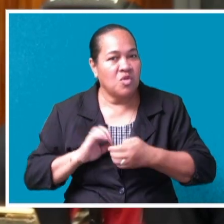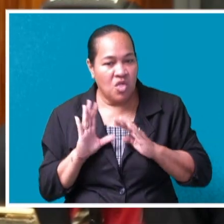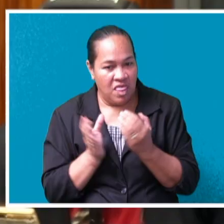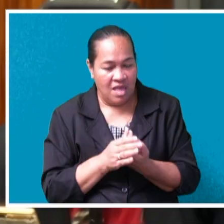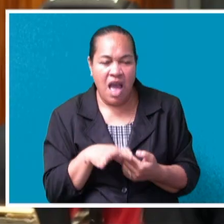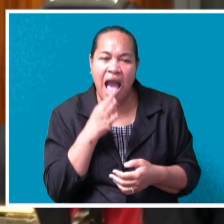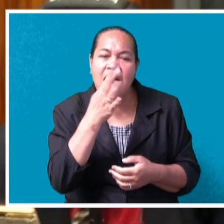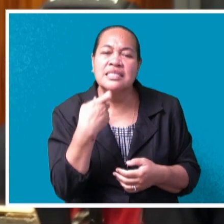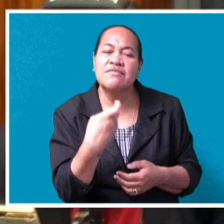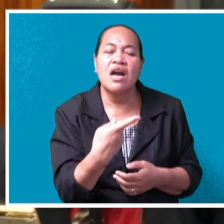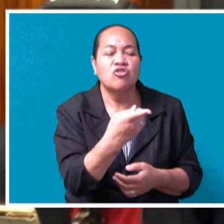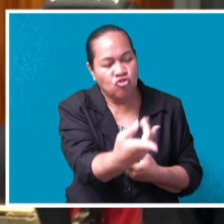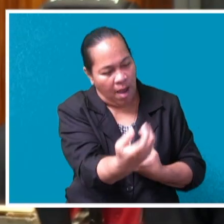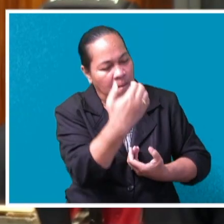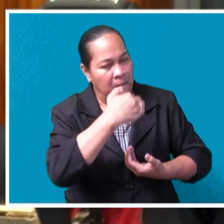part.